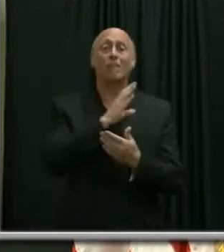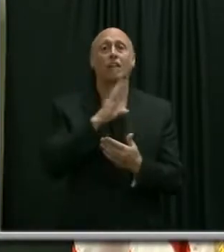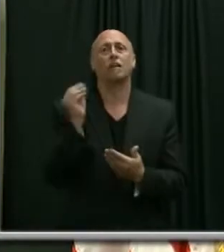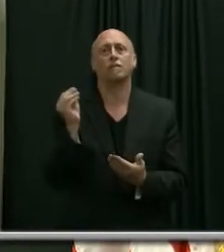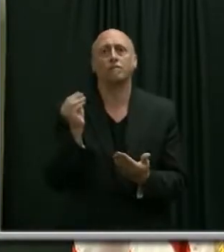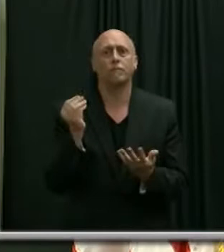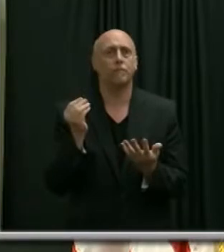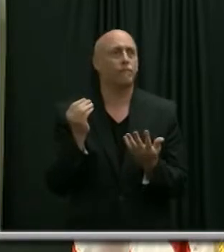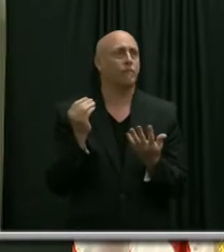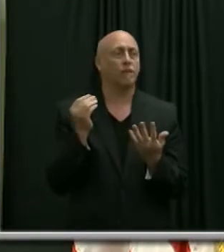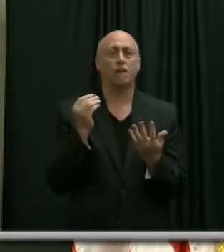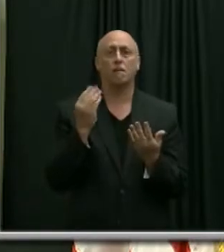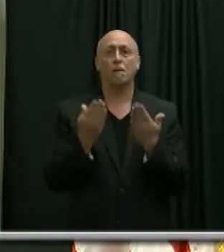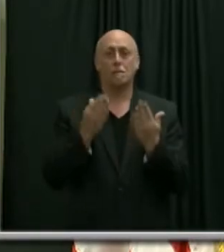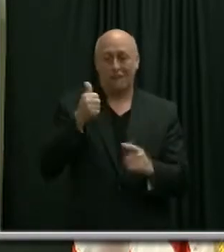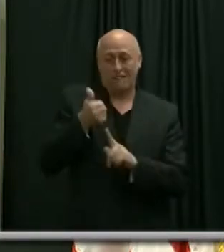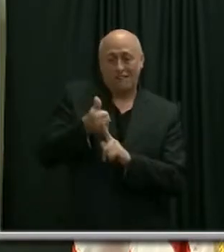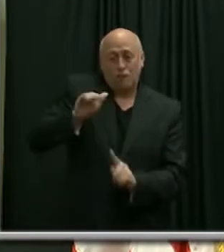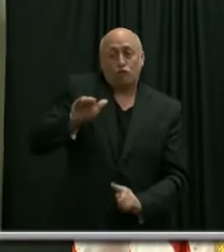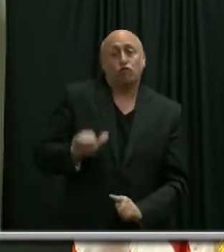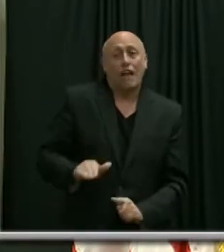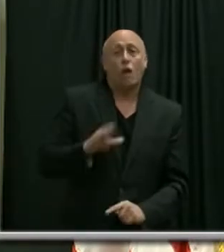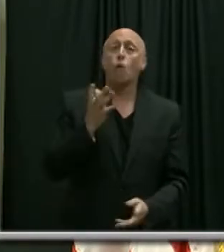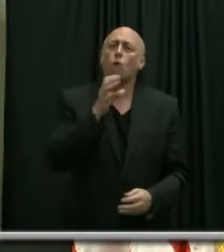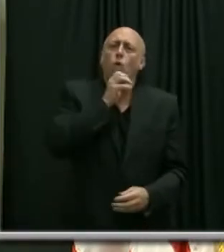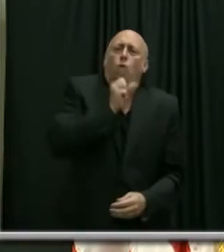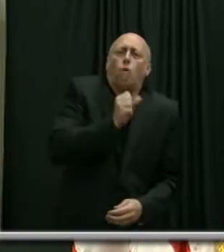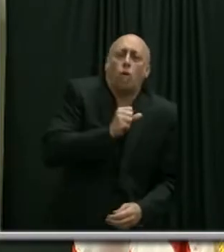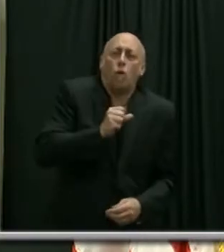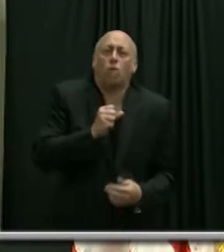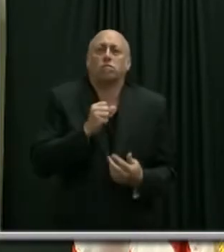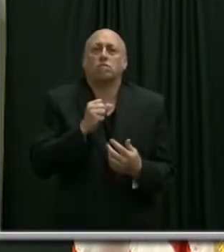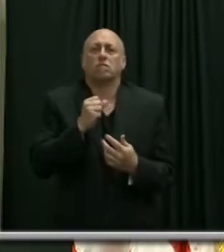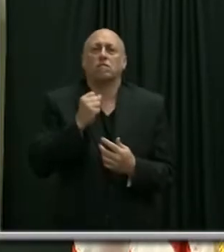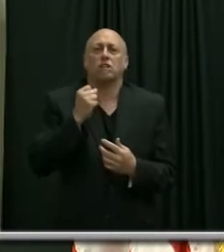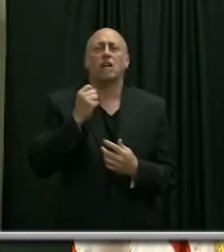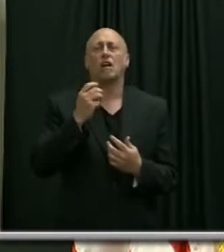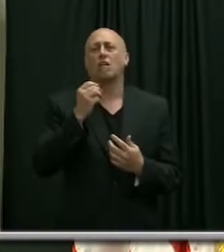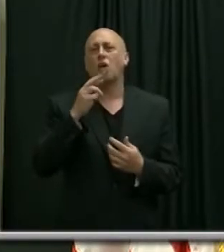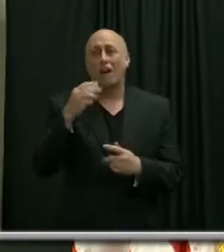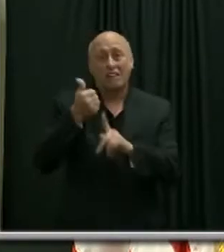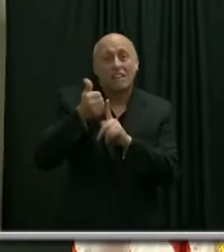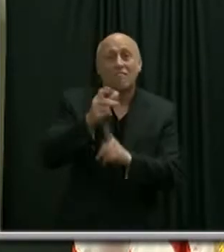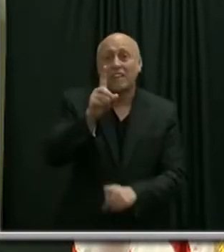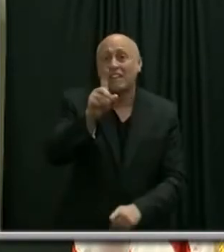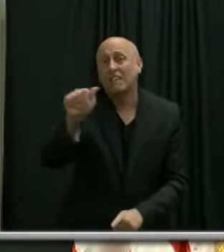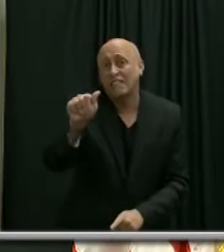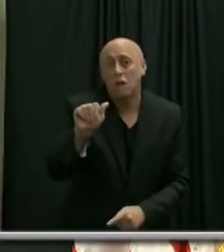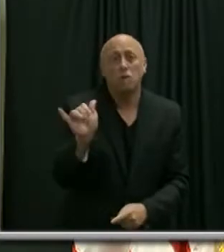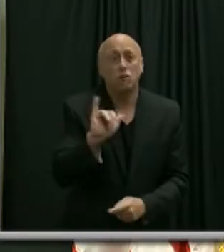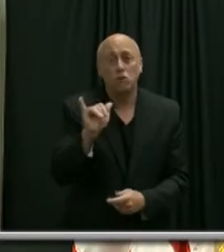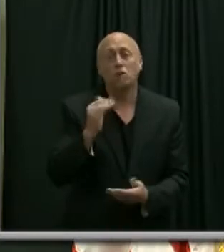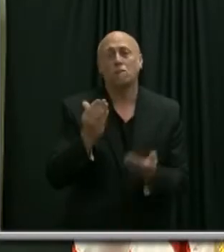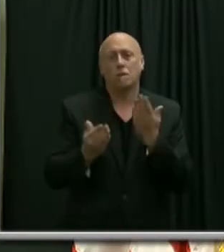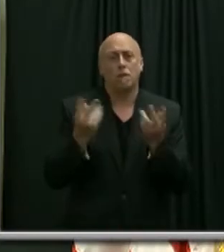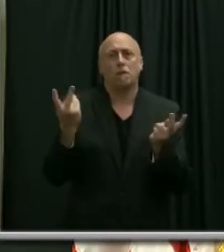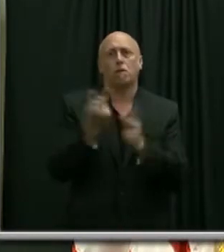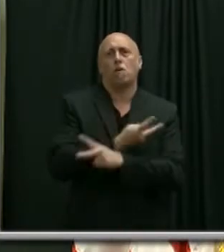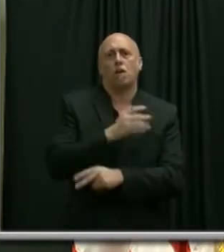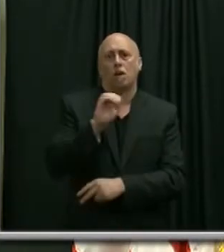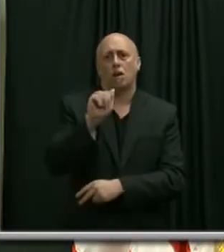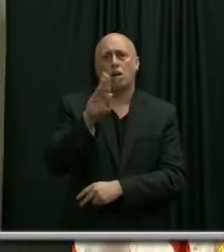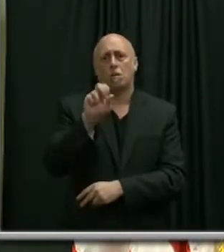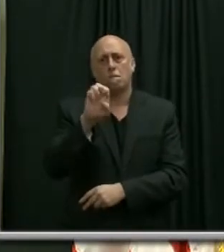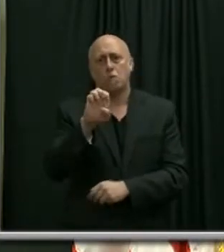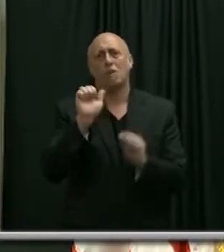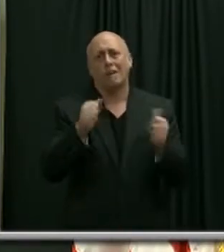added vulnerability such as being a child, being elderly, or having a disability. This is why